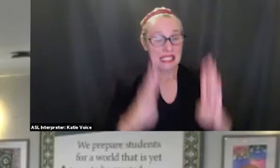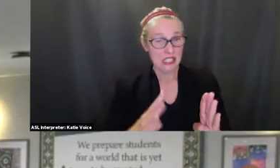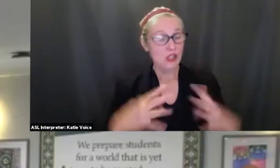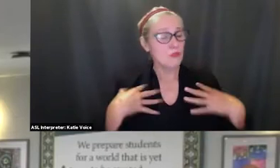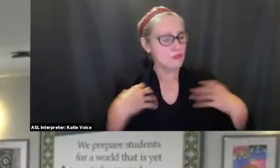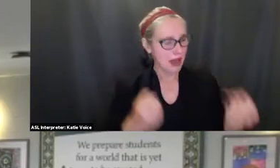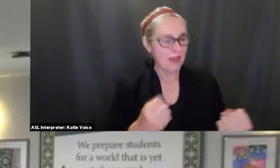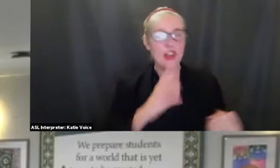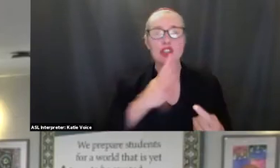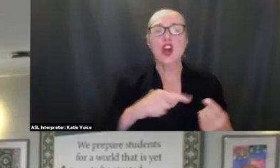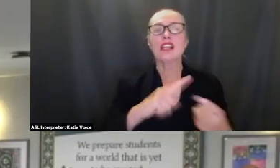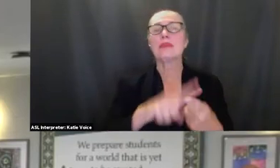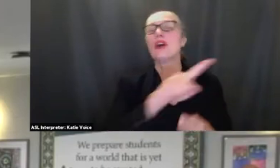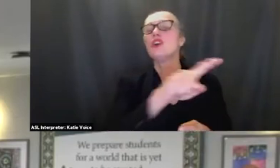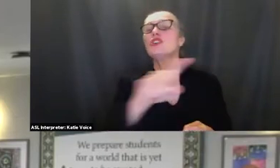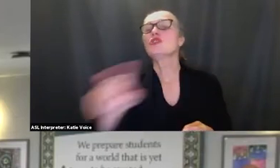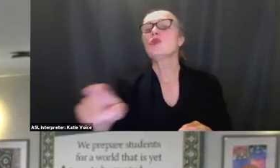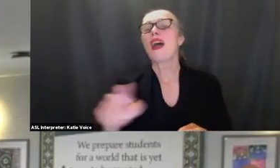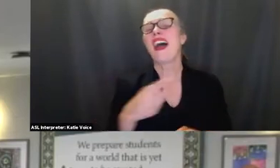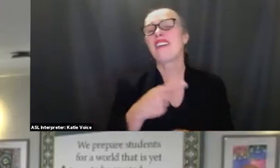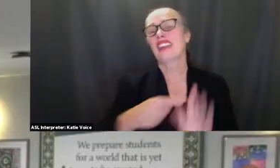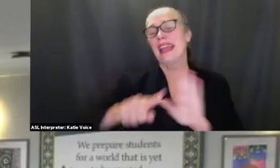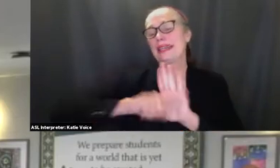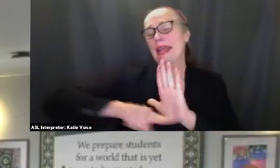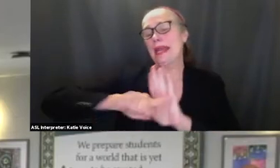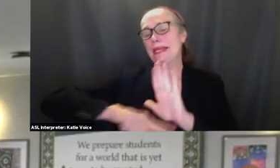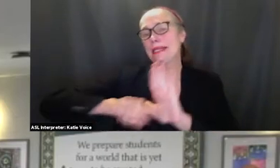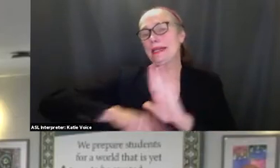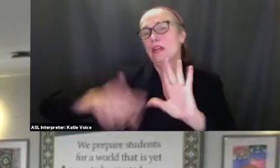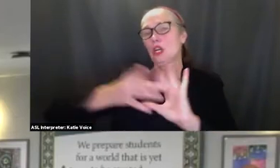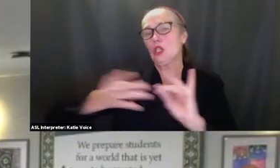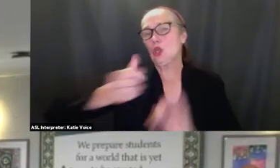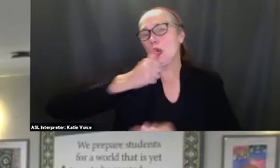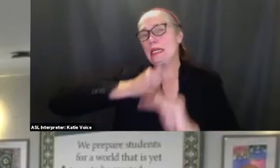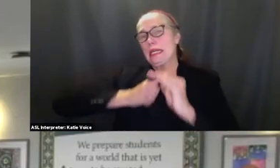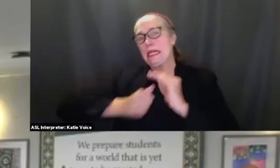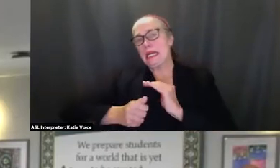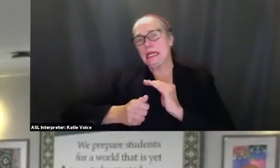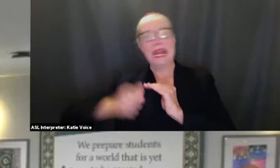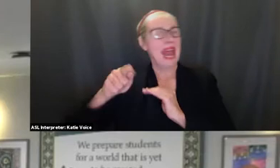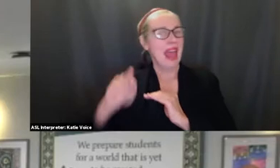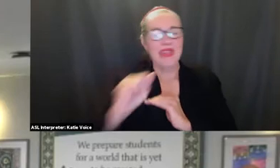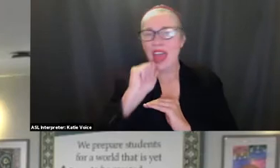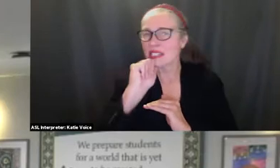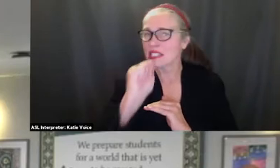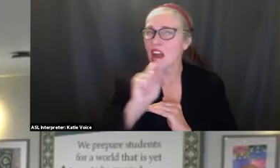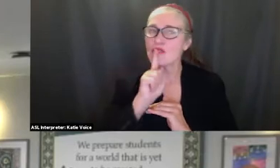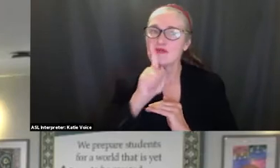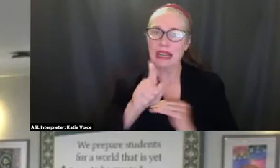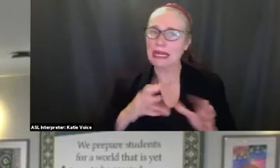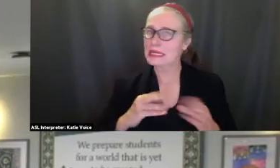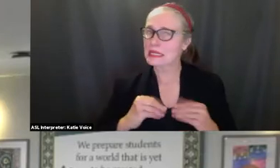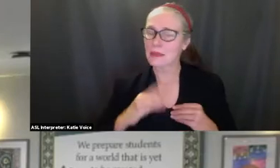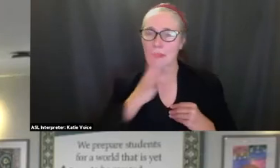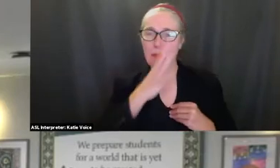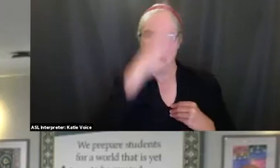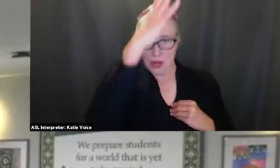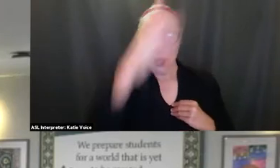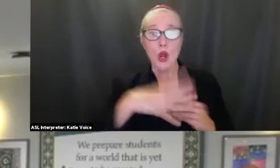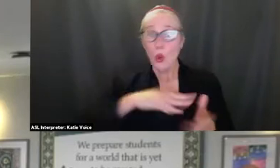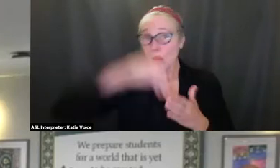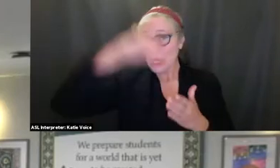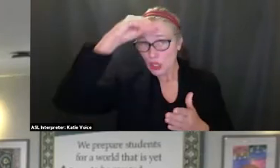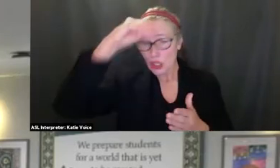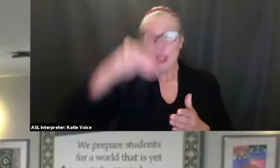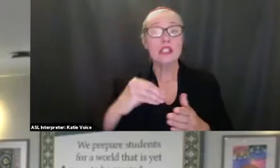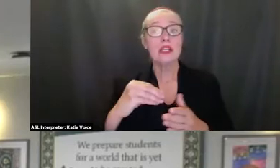about skeletons that you have tucked away and those revelations are not sitting well with parents we learned that a custodian who was reported for